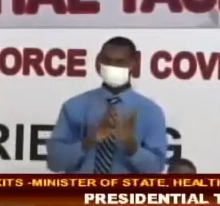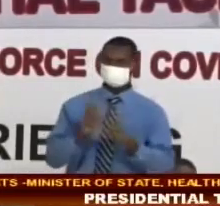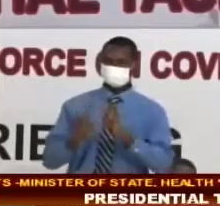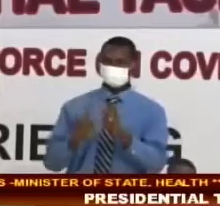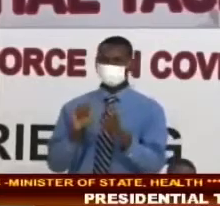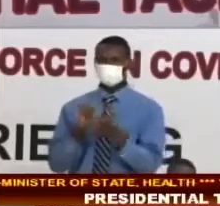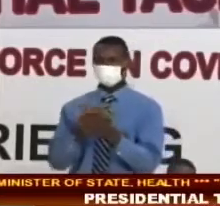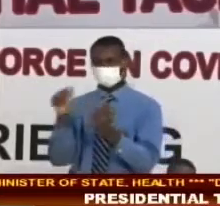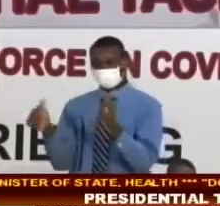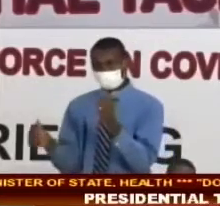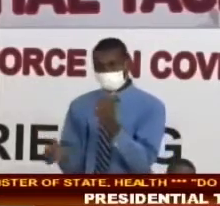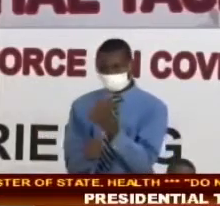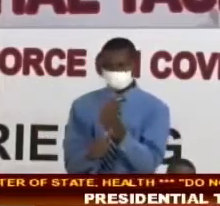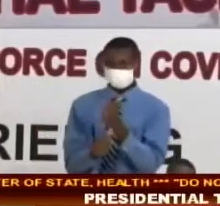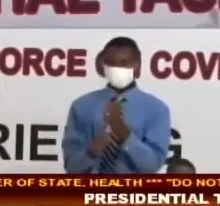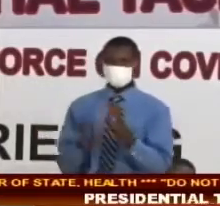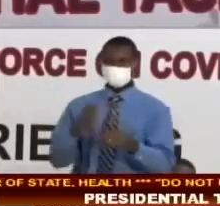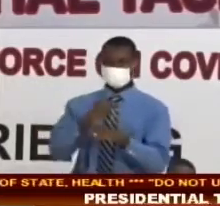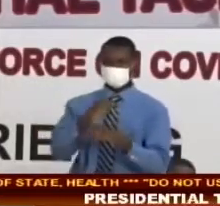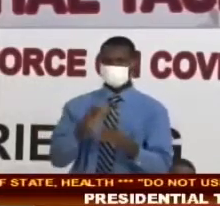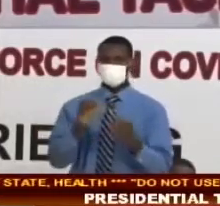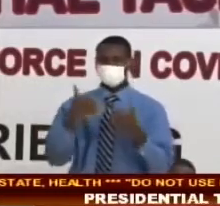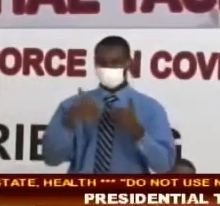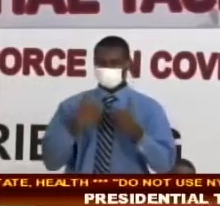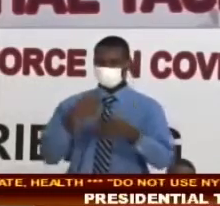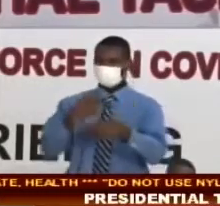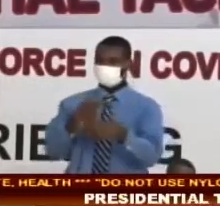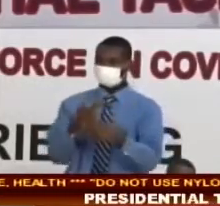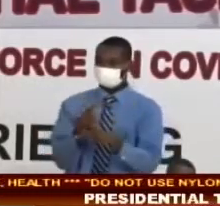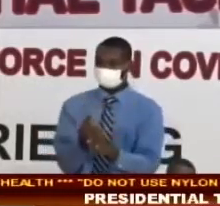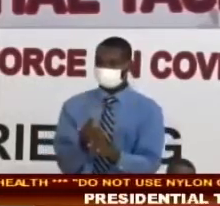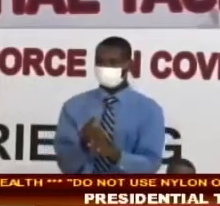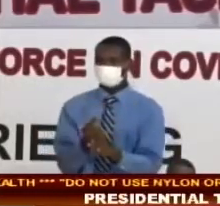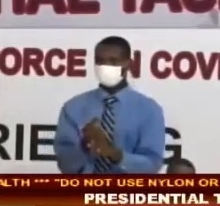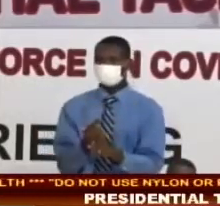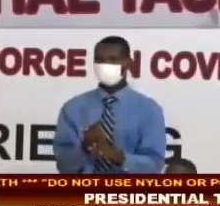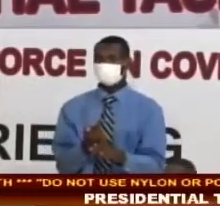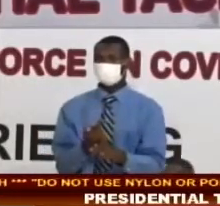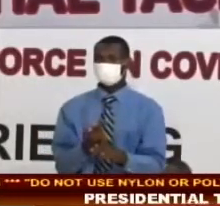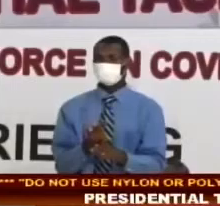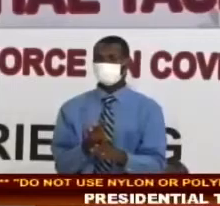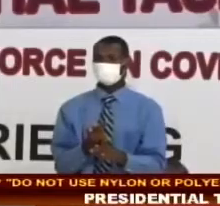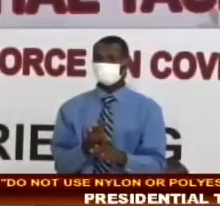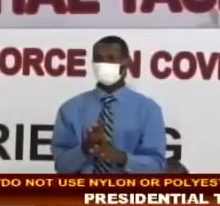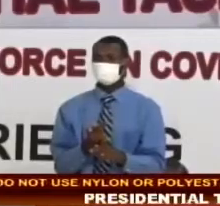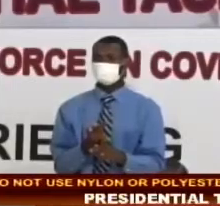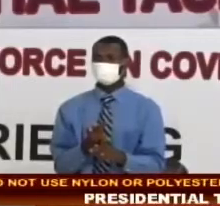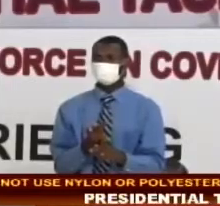ministry had produced walk-through